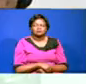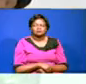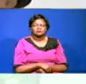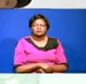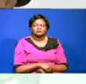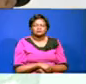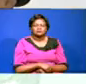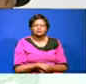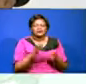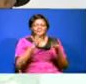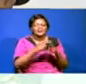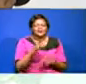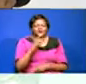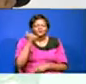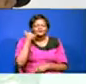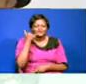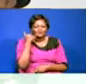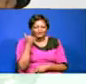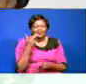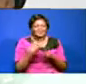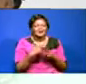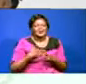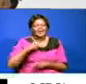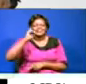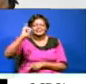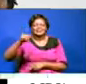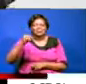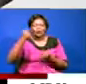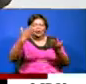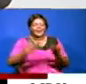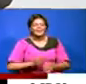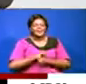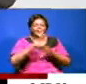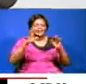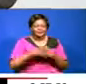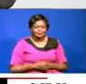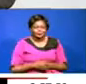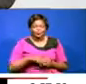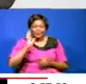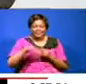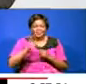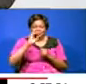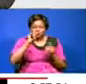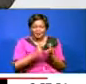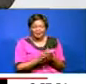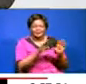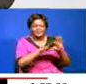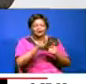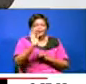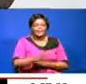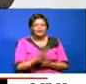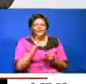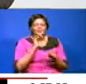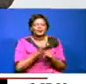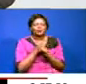And Thuku is a sign language interpreter. My name is John Jacob Curia. Welcome to the broadcast. More than 30 Jubilee Members of Parliament have pledged to